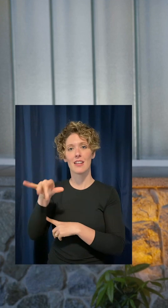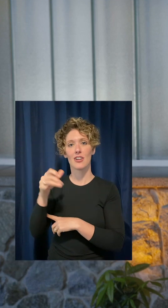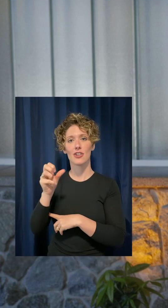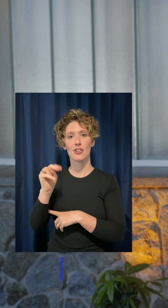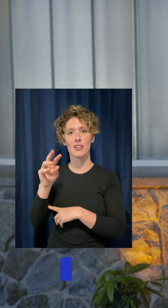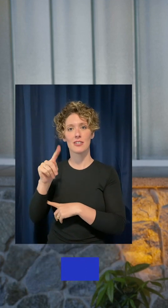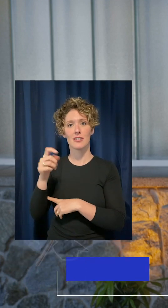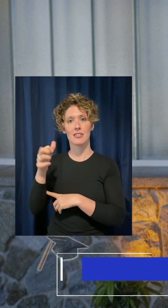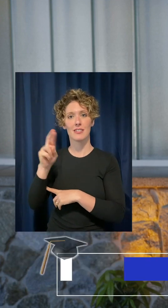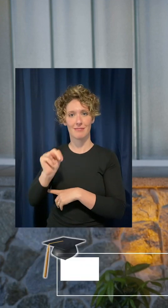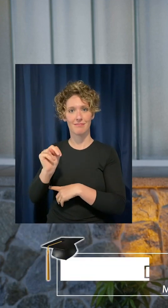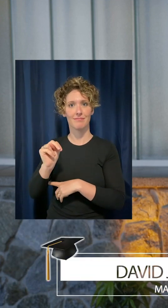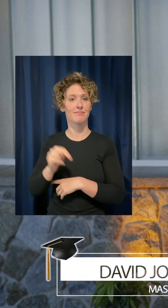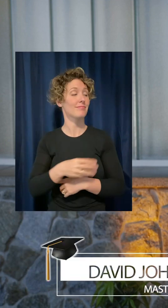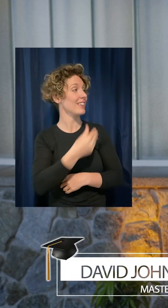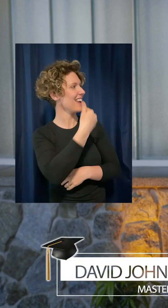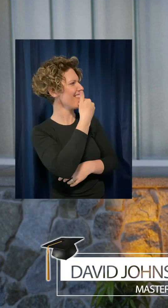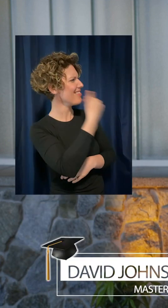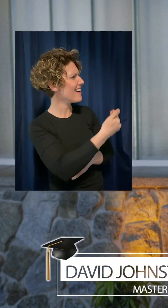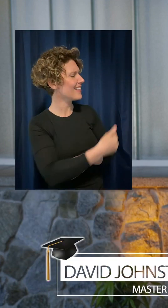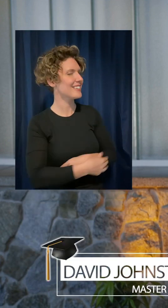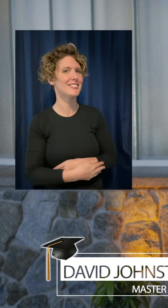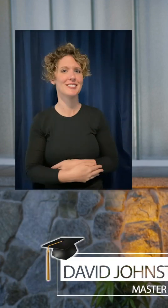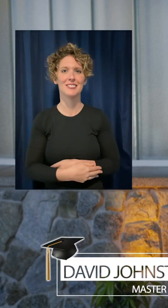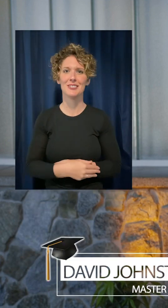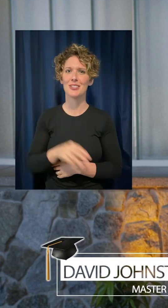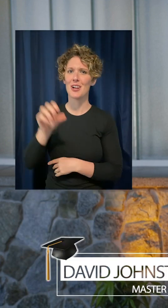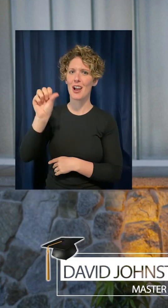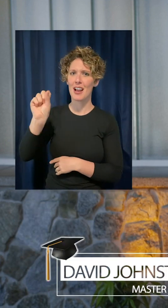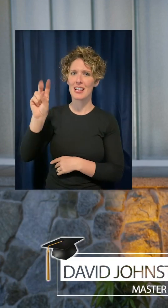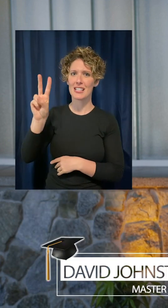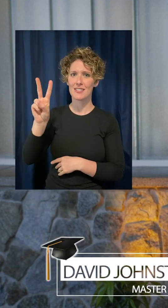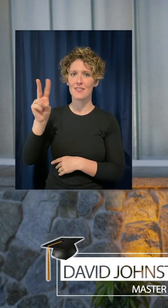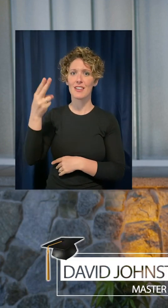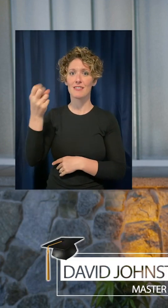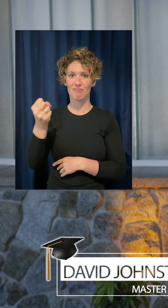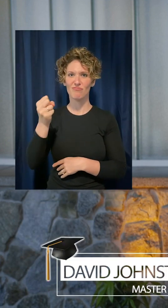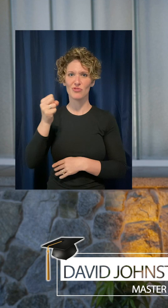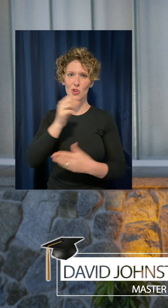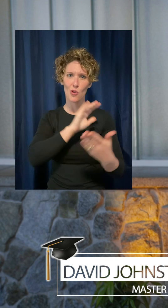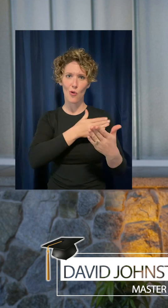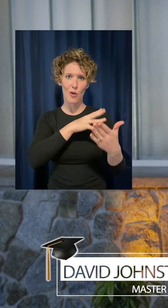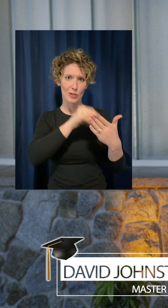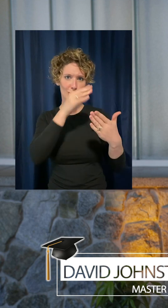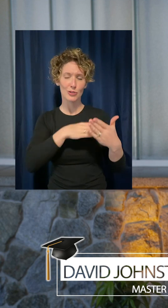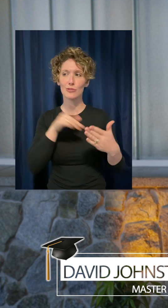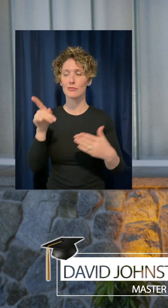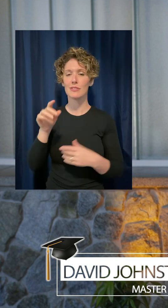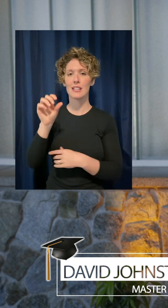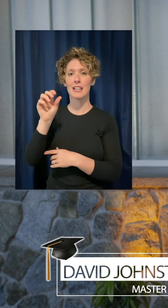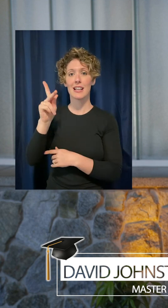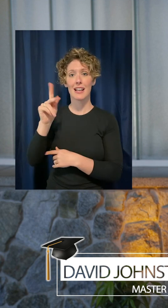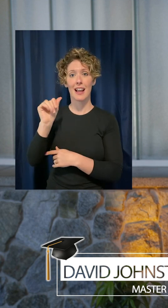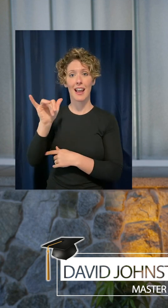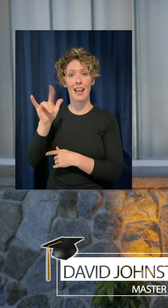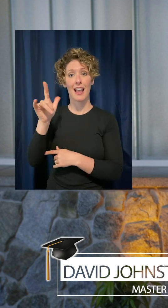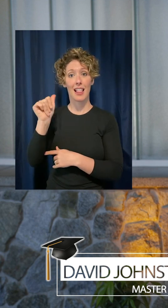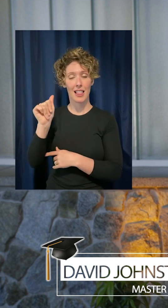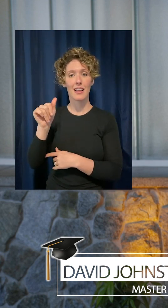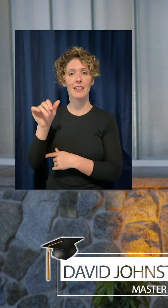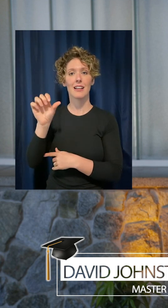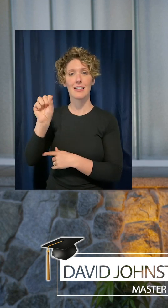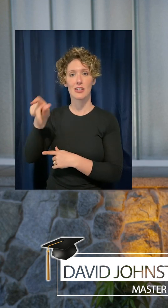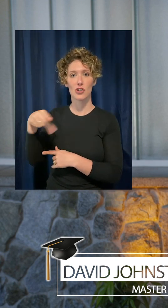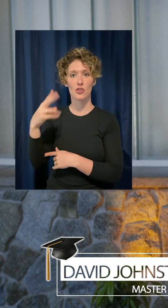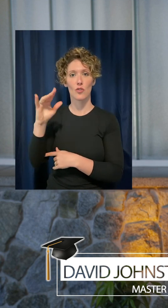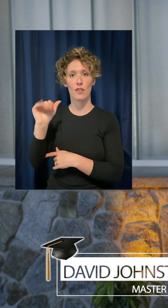Thank you, Mrs. Shelby. Susitna Valley graduating choir students Kayla Snyder, Sophia Reyes, and Lucas Mars, under the